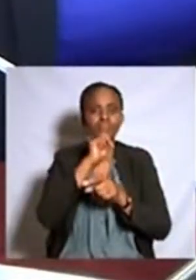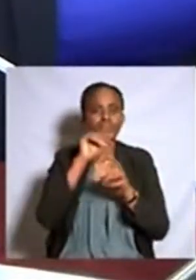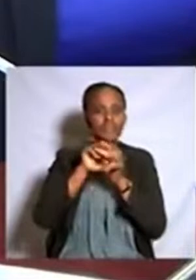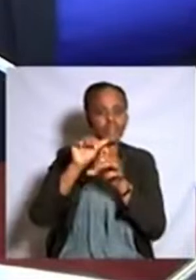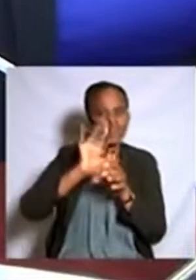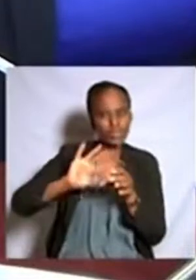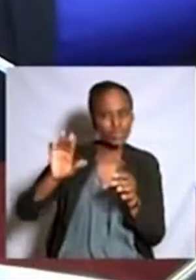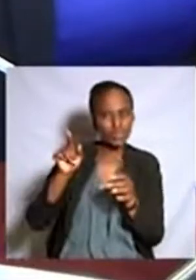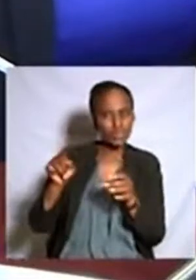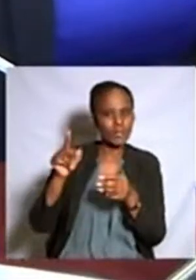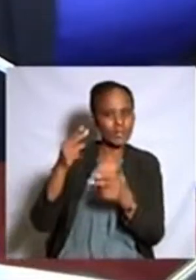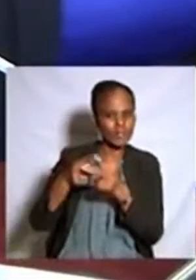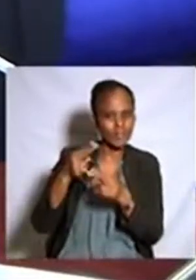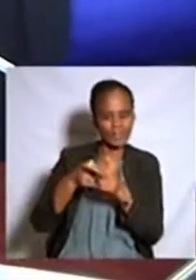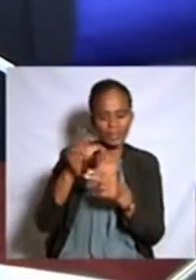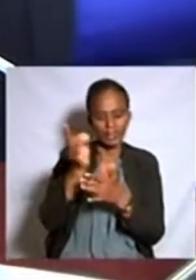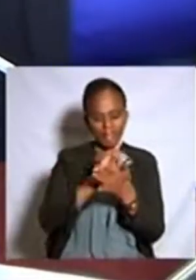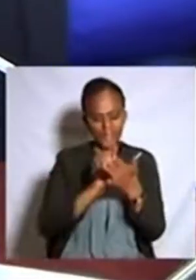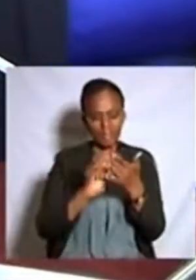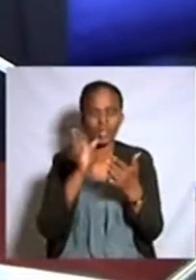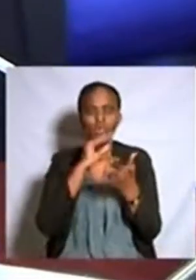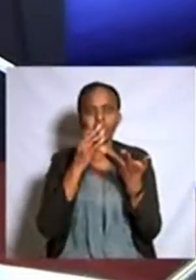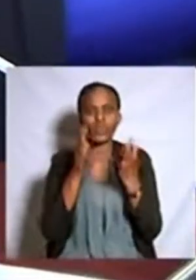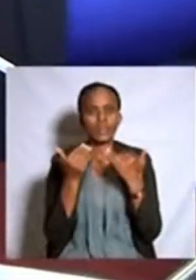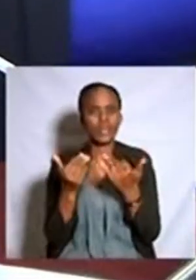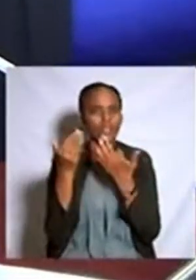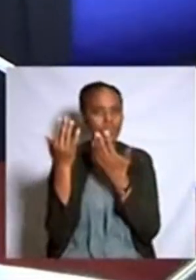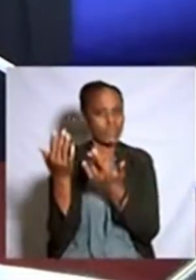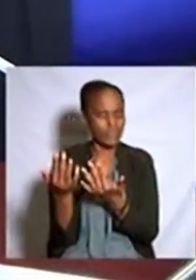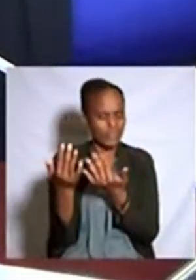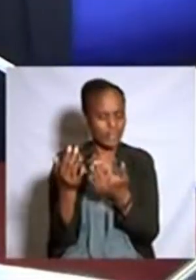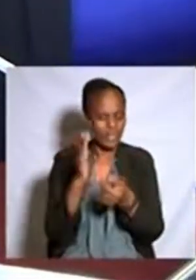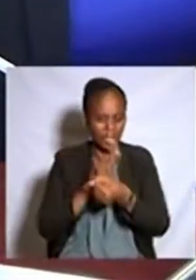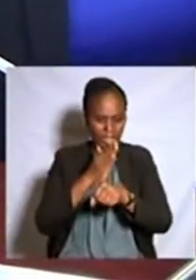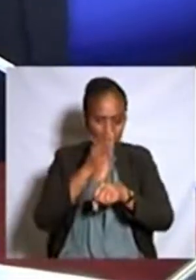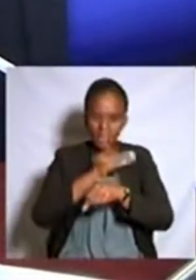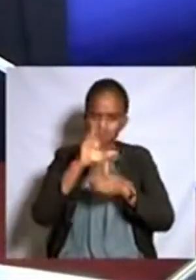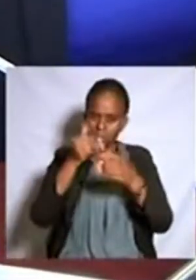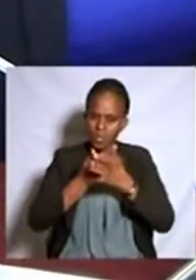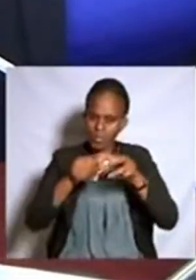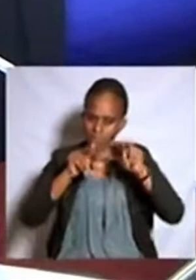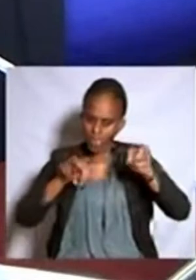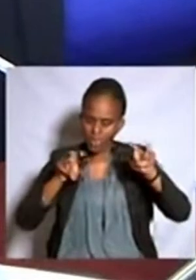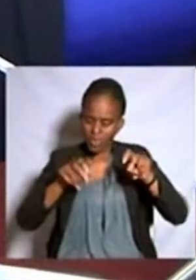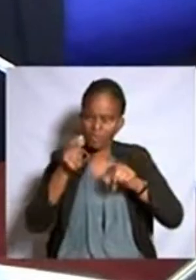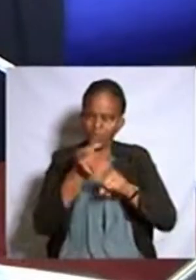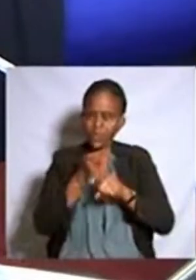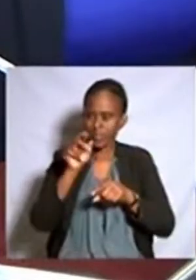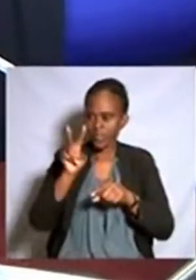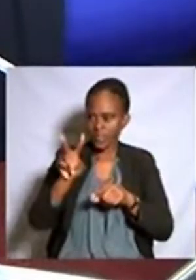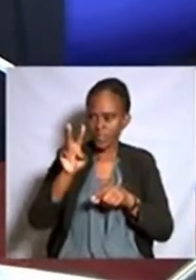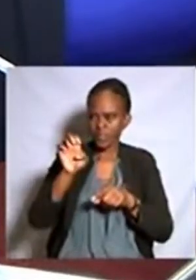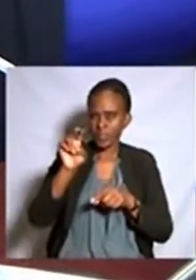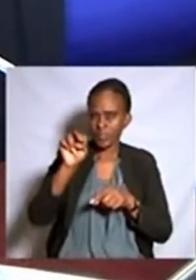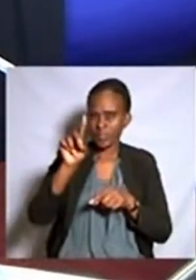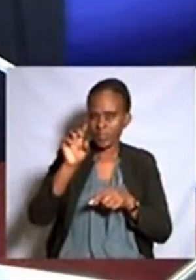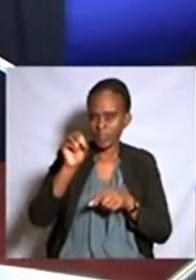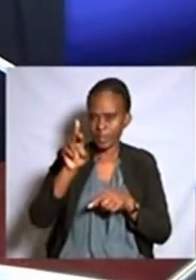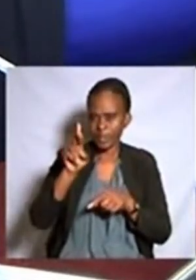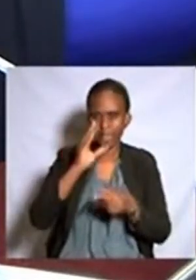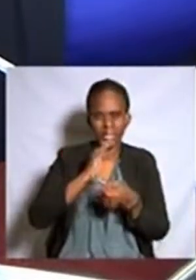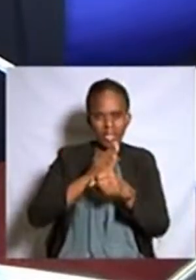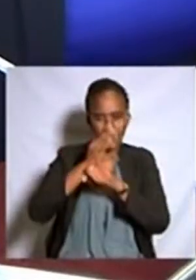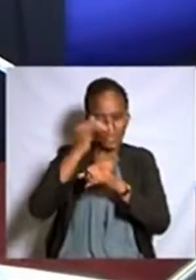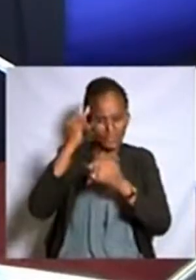name was drafted and now awaits filing after execution by the vendor. Once this is done, the title will